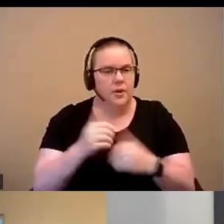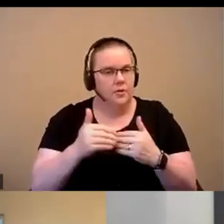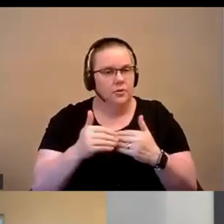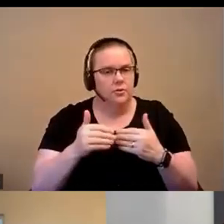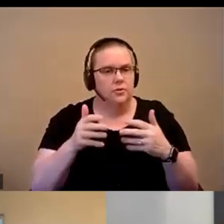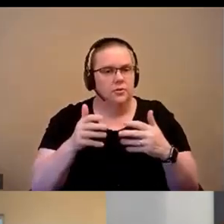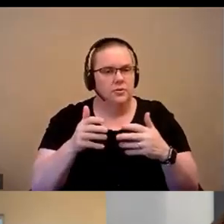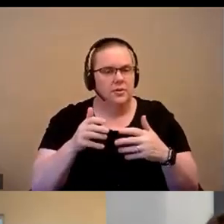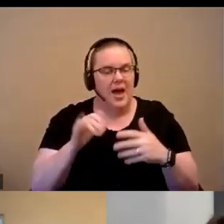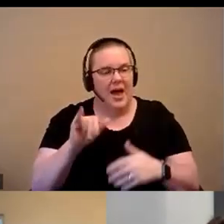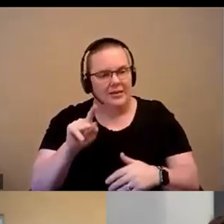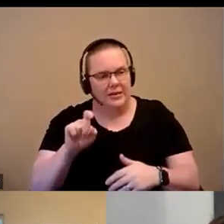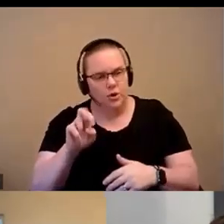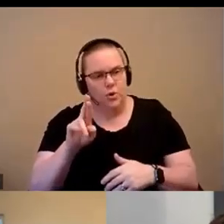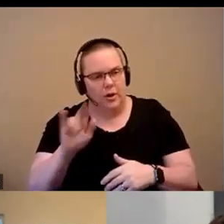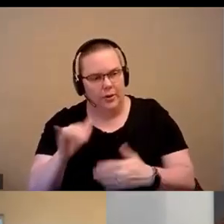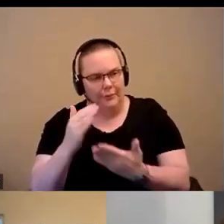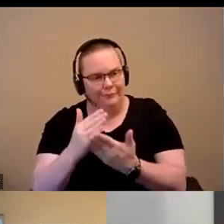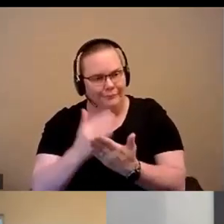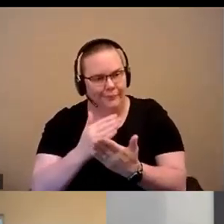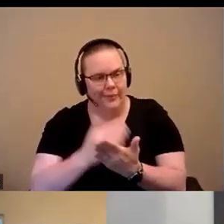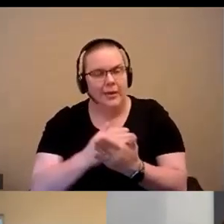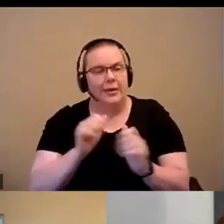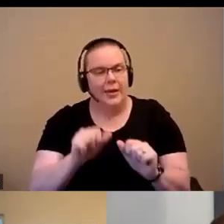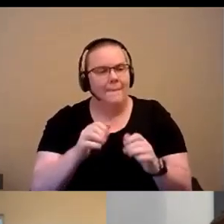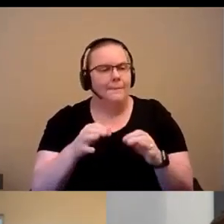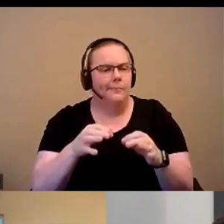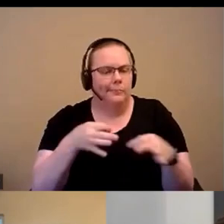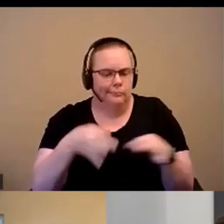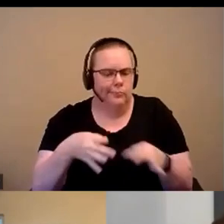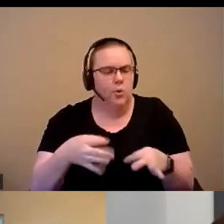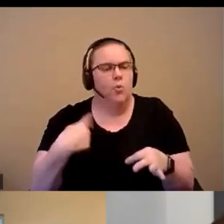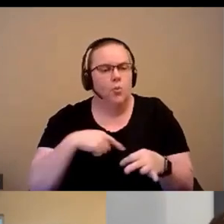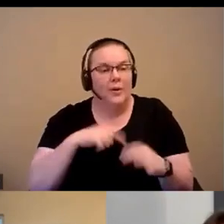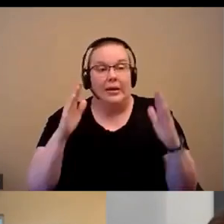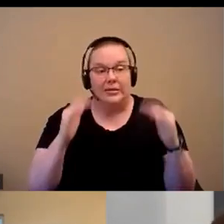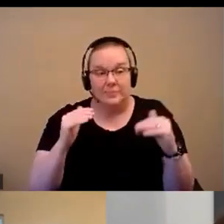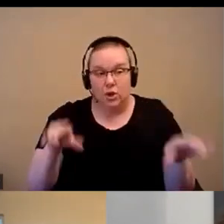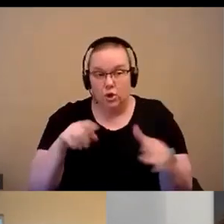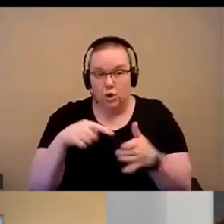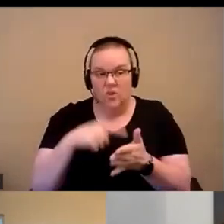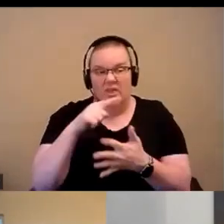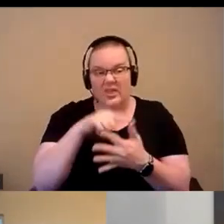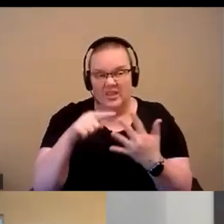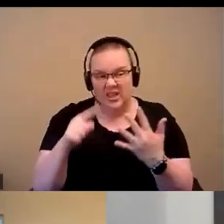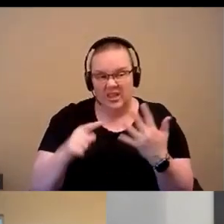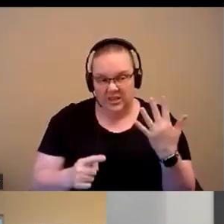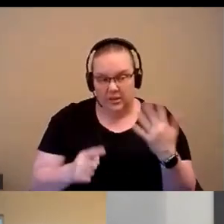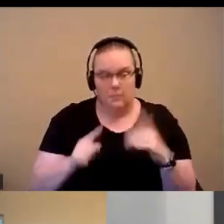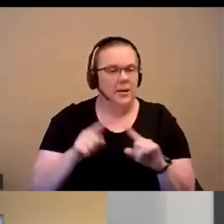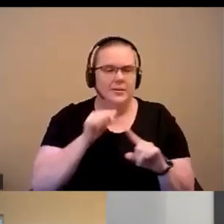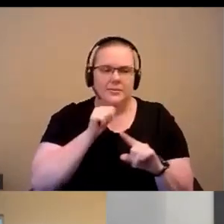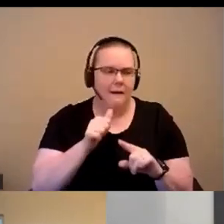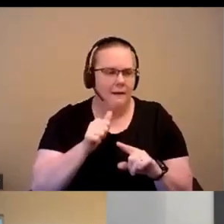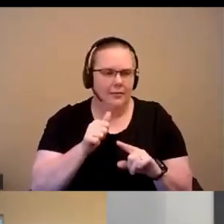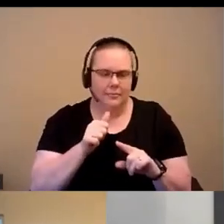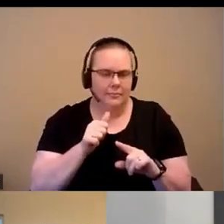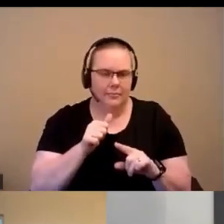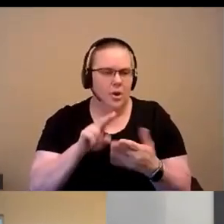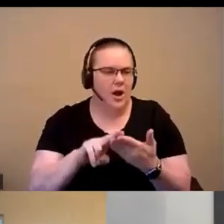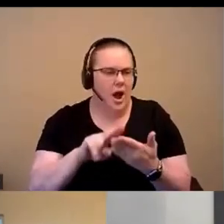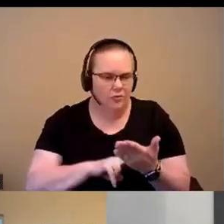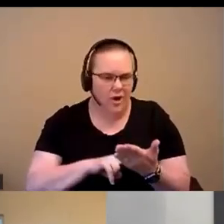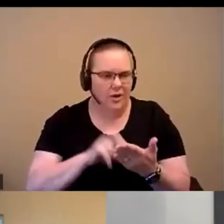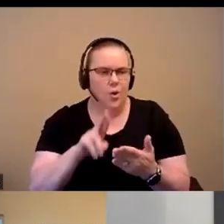the itinerary can be explicitly, these are the things that we expect to do, but we're not pretending they're confirmed or contracted. And that's the way that